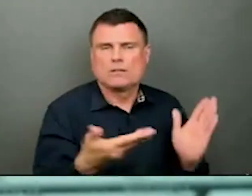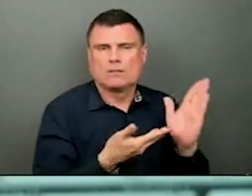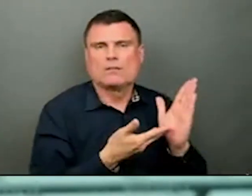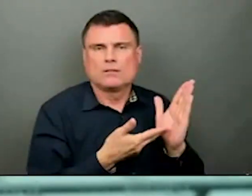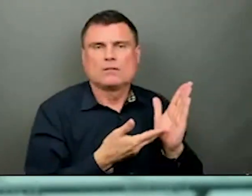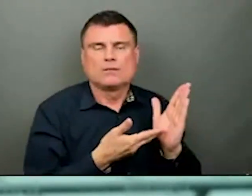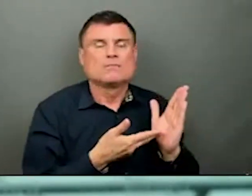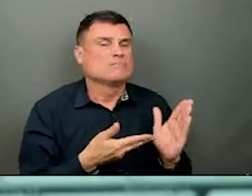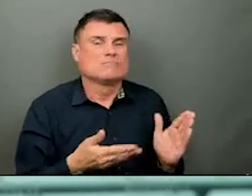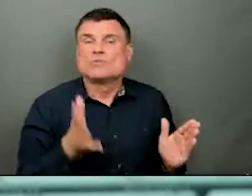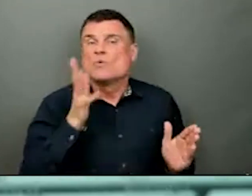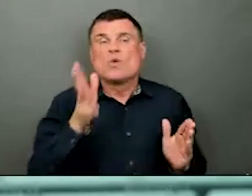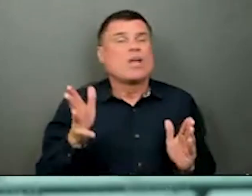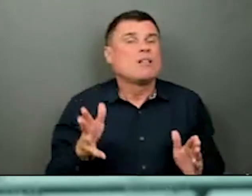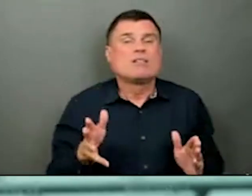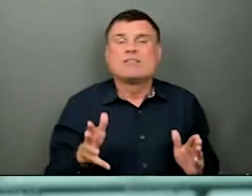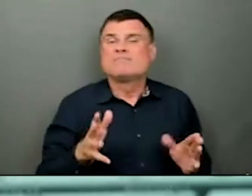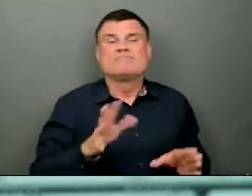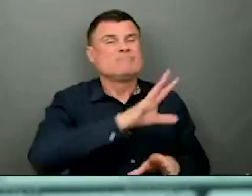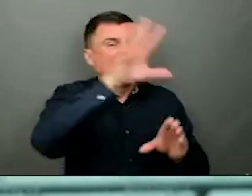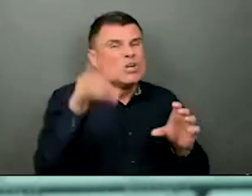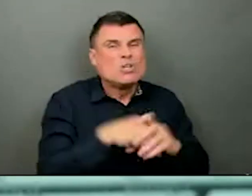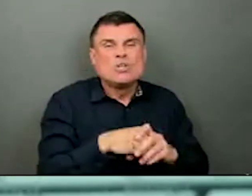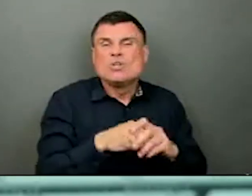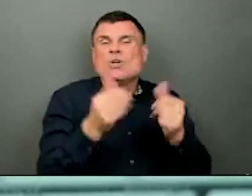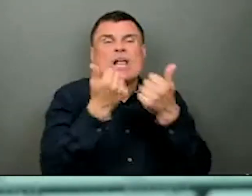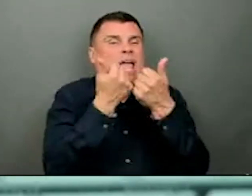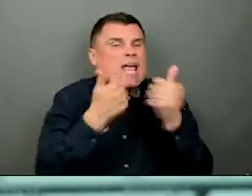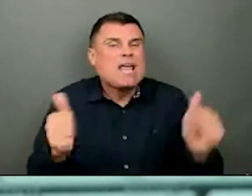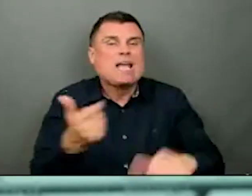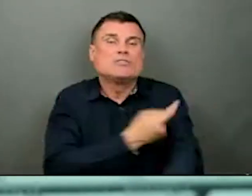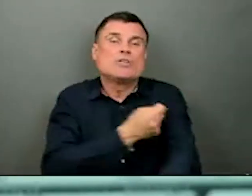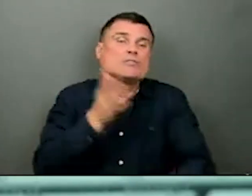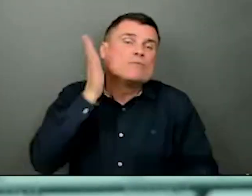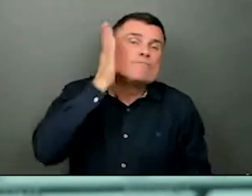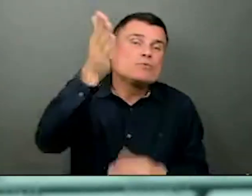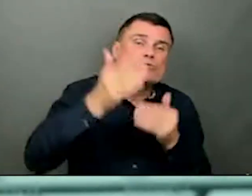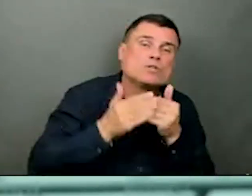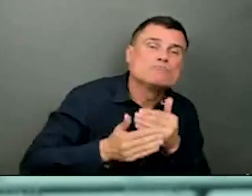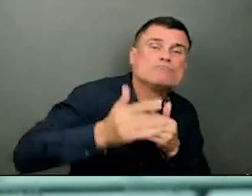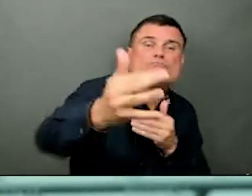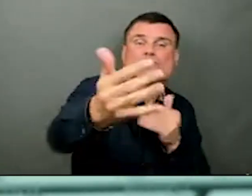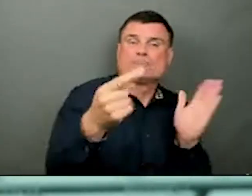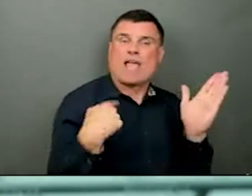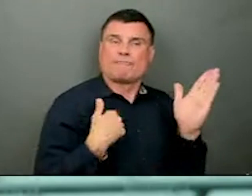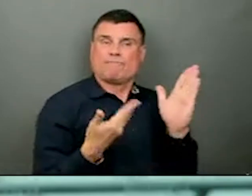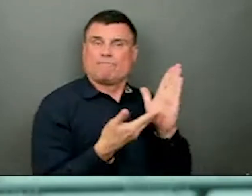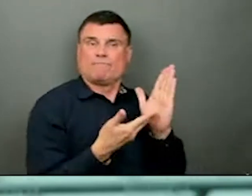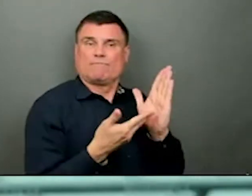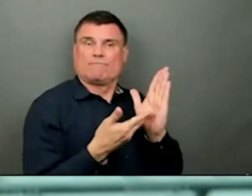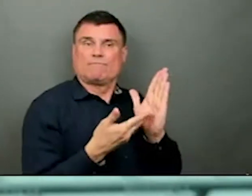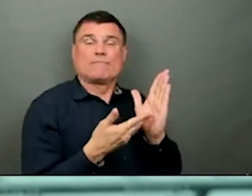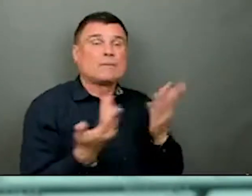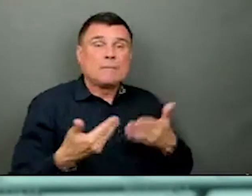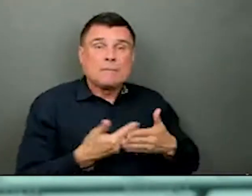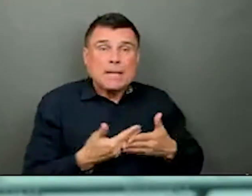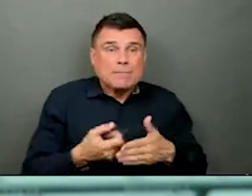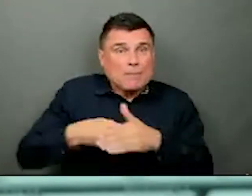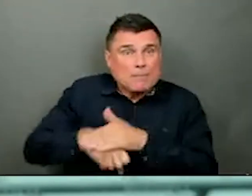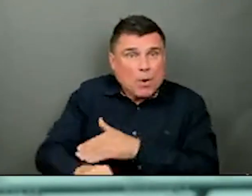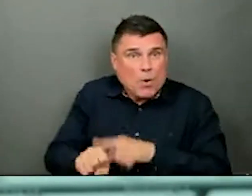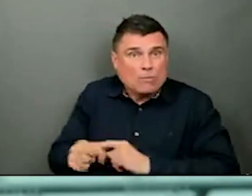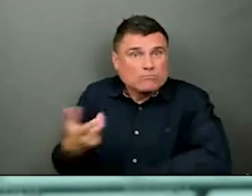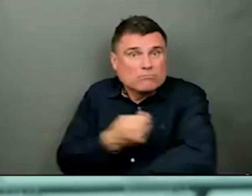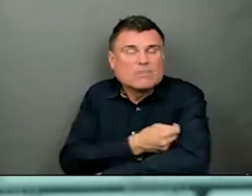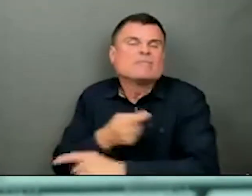a pharmacy, whether it's at one of our clinics, whether you got immunized in a community or in your workplace. They all go